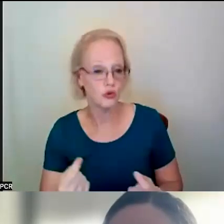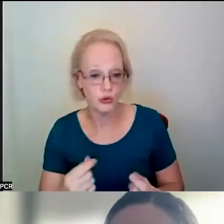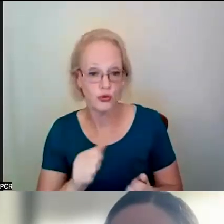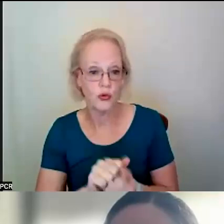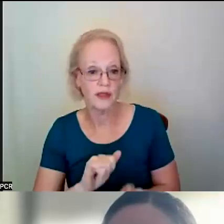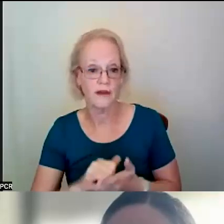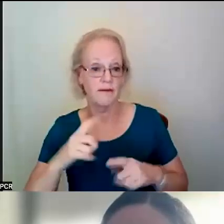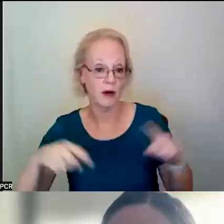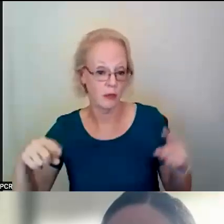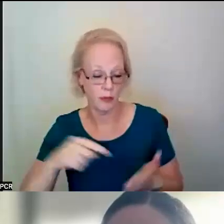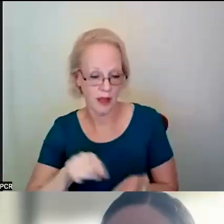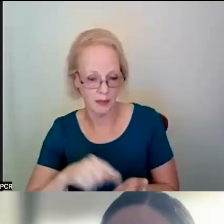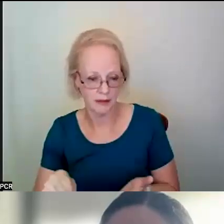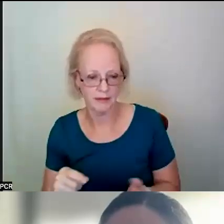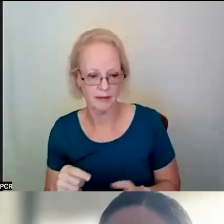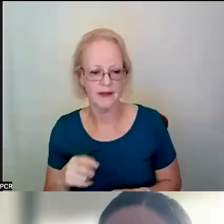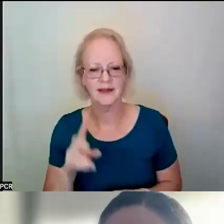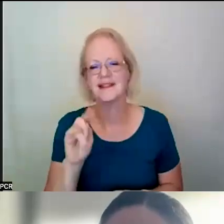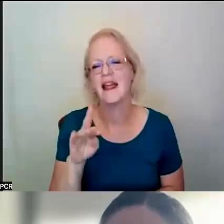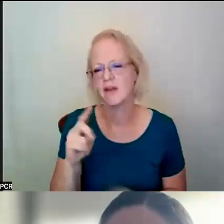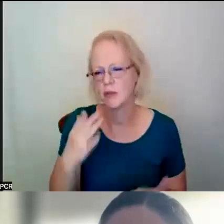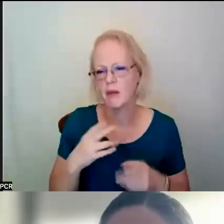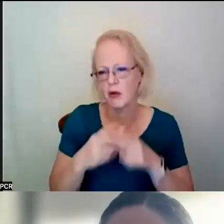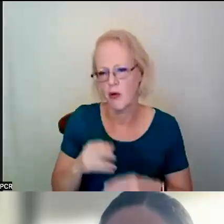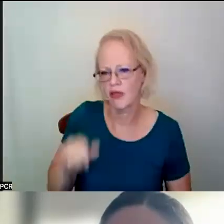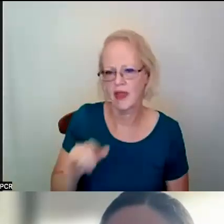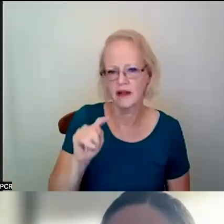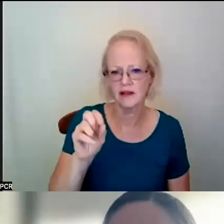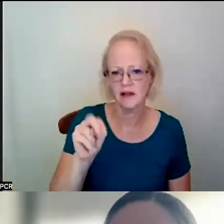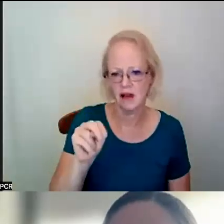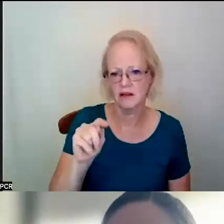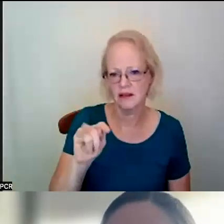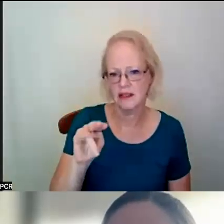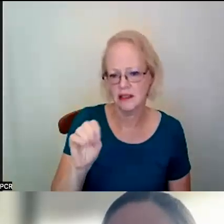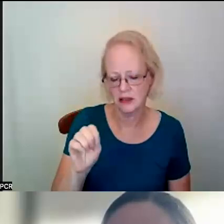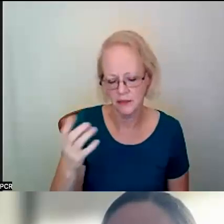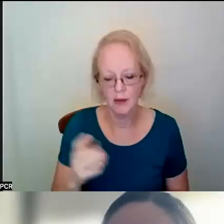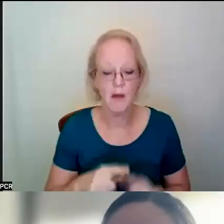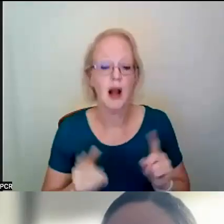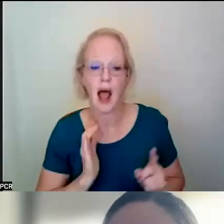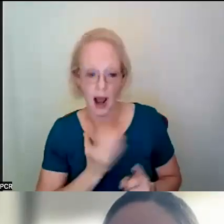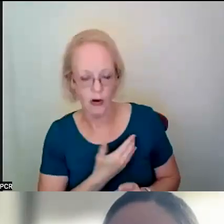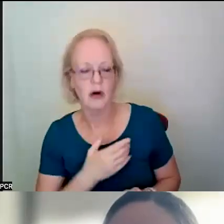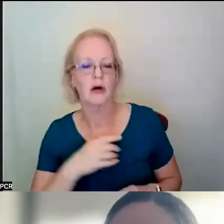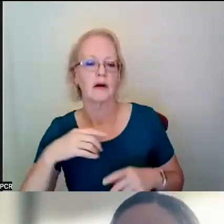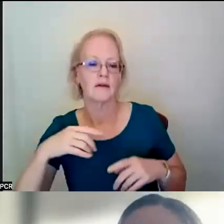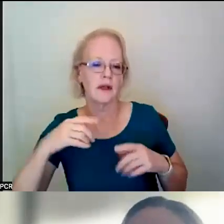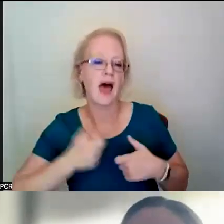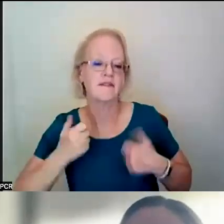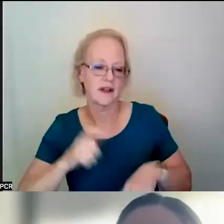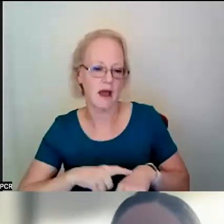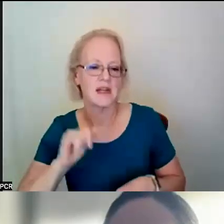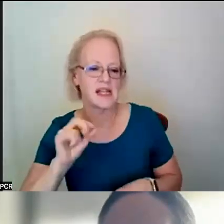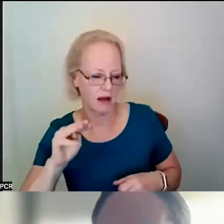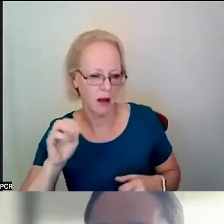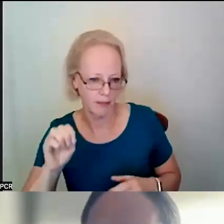of, David would probably call it a tontine, I'm not sure we would, but our version of the lifetime income, we